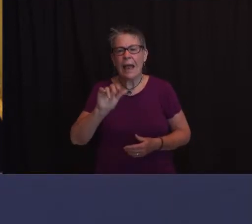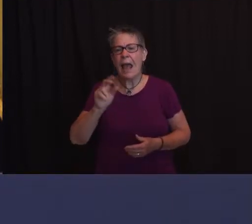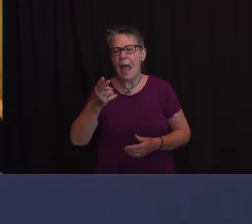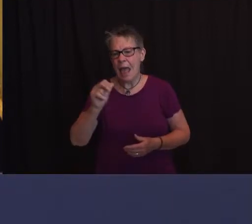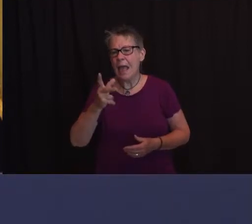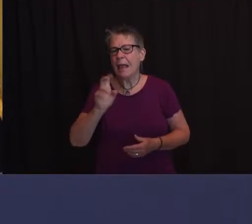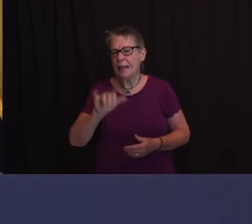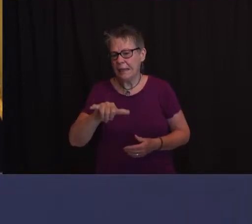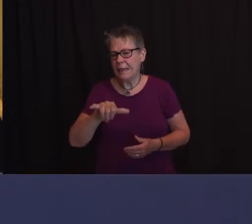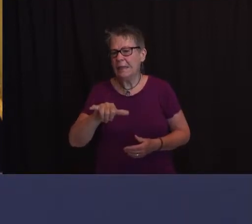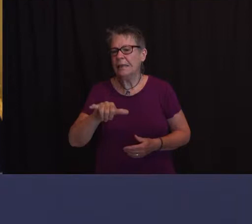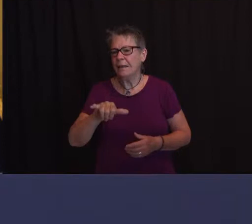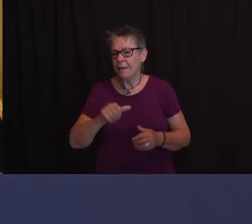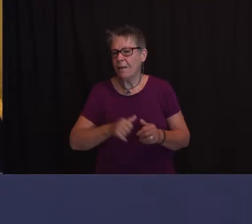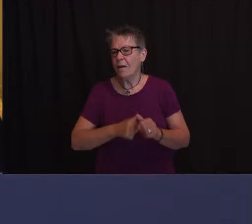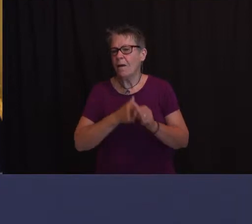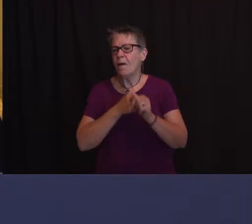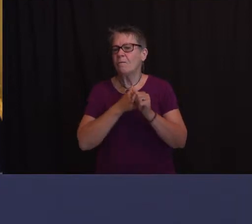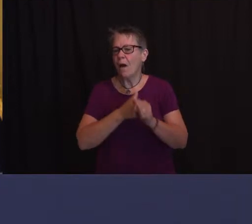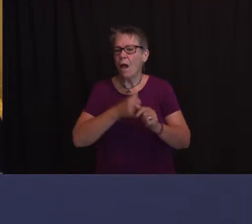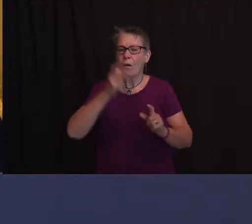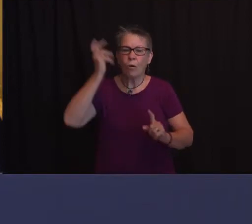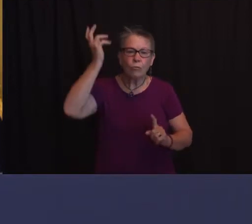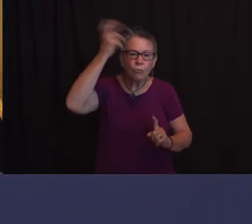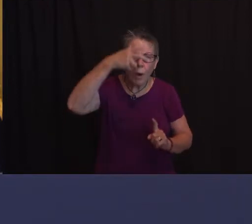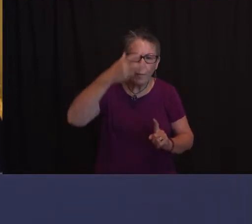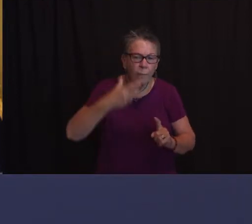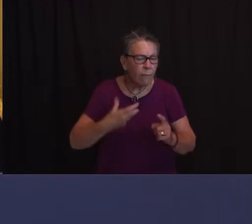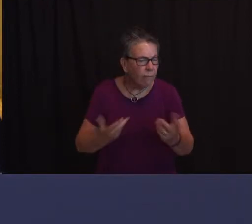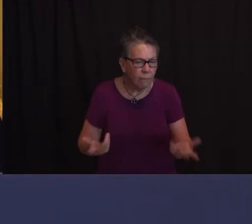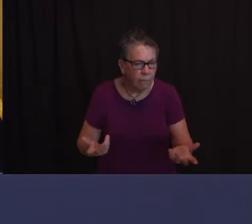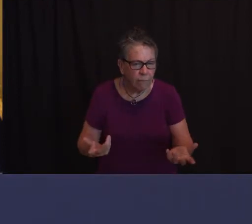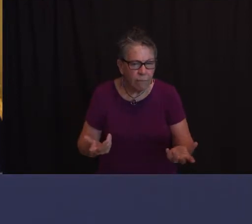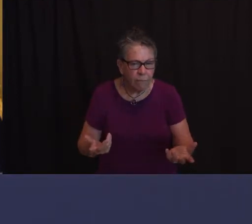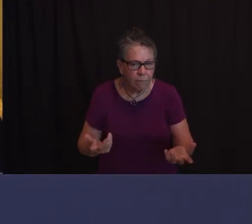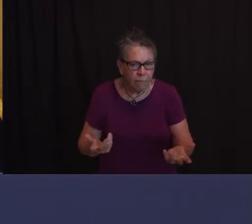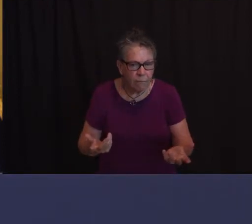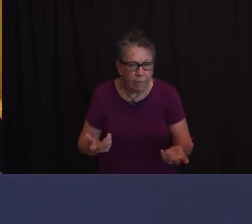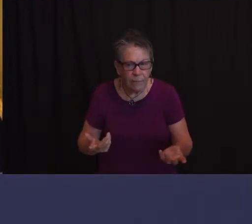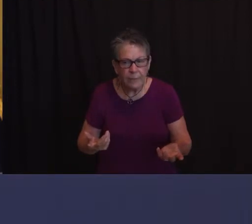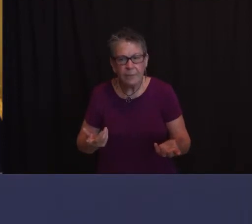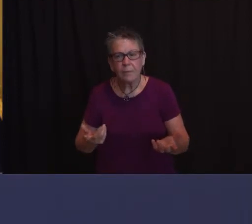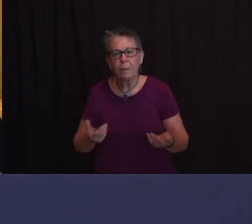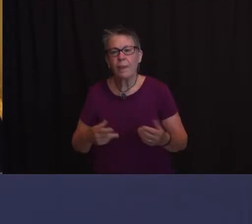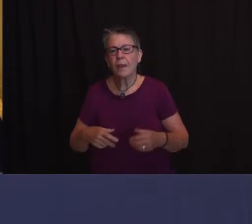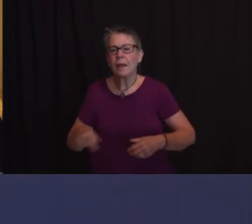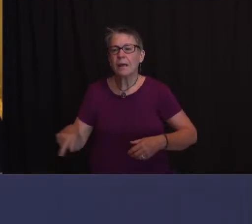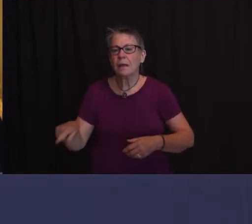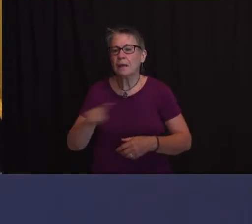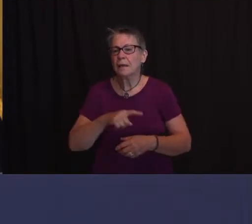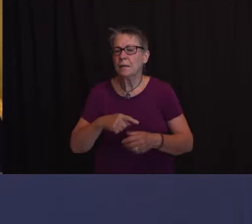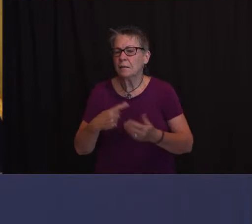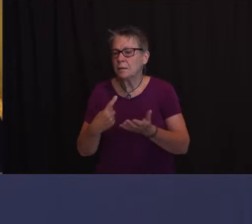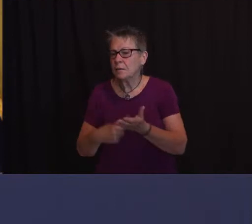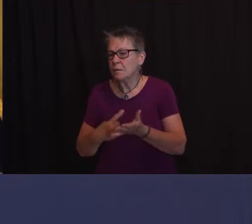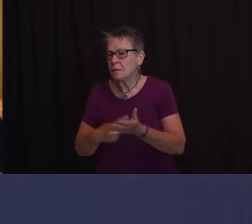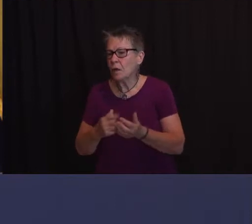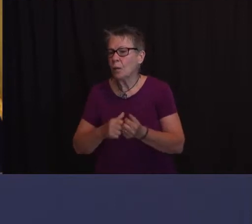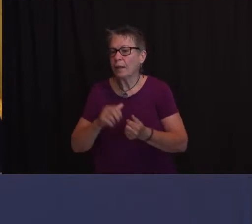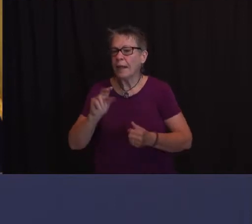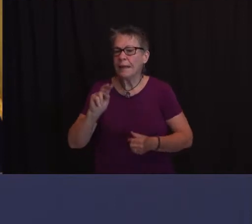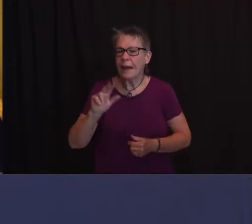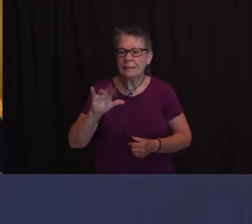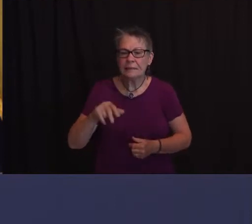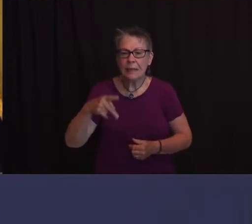Drew? And have you spoken with House Speaker Nancy Pelosi about the state's congressional redistricting?